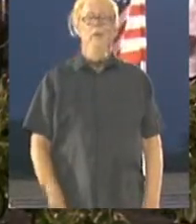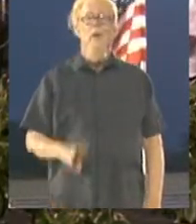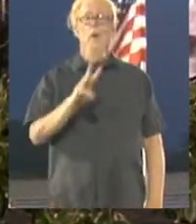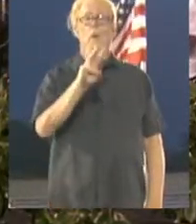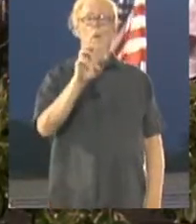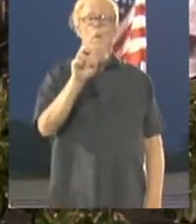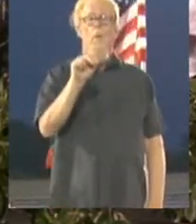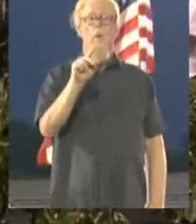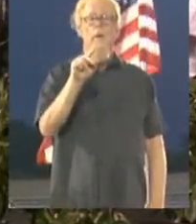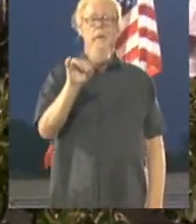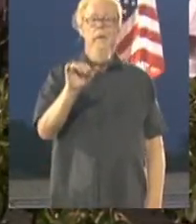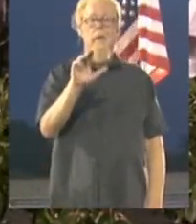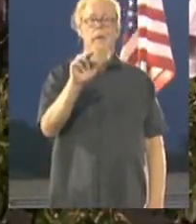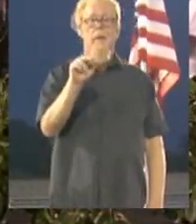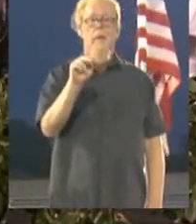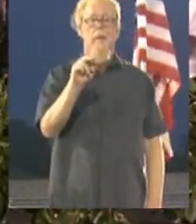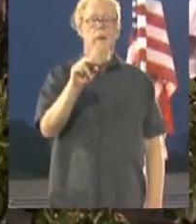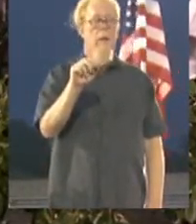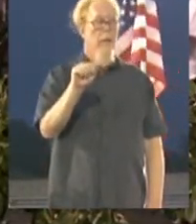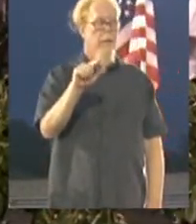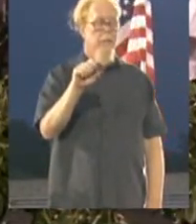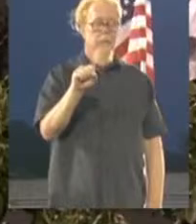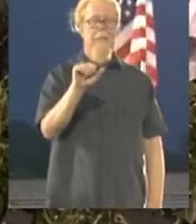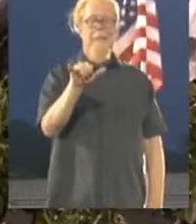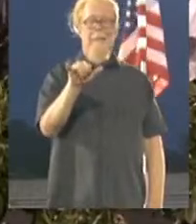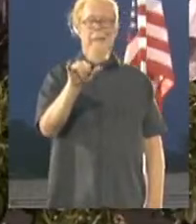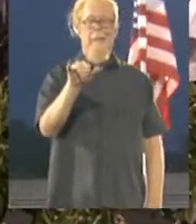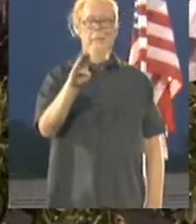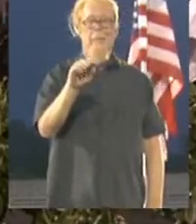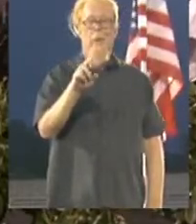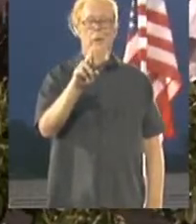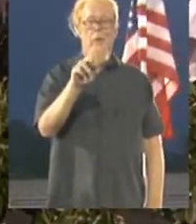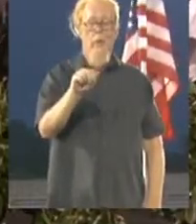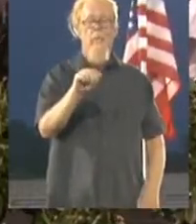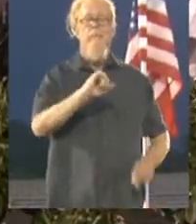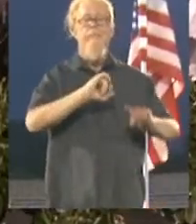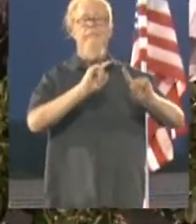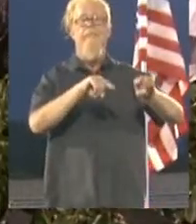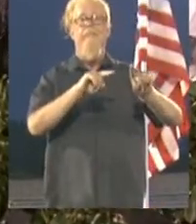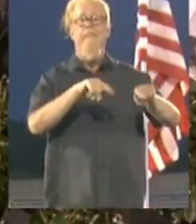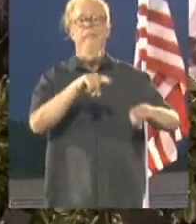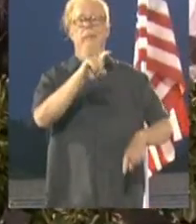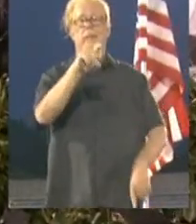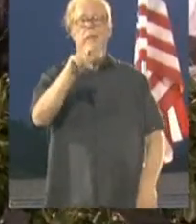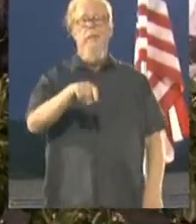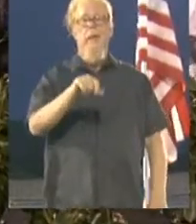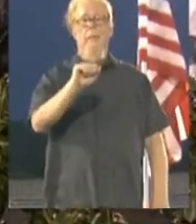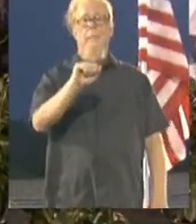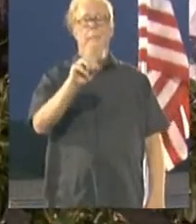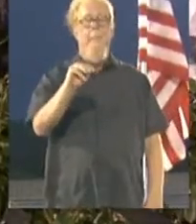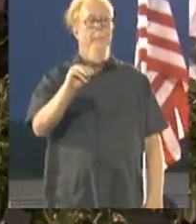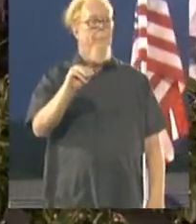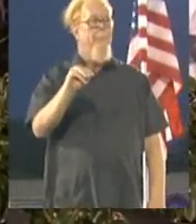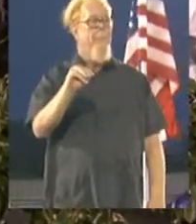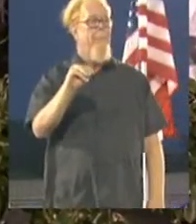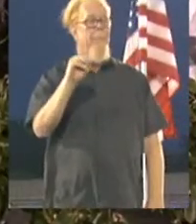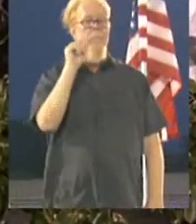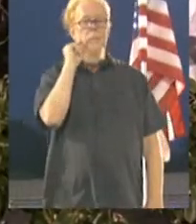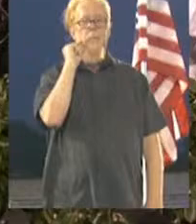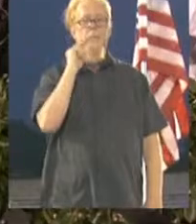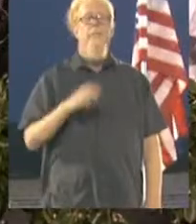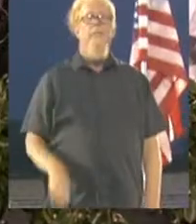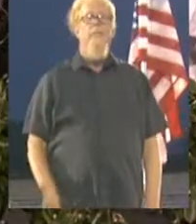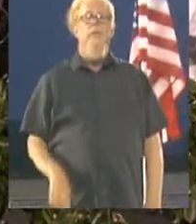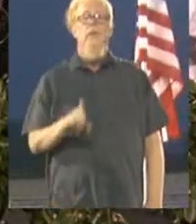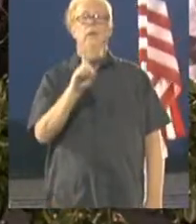G. Canales Ibarra will be attending Texas A&M University, San Antonio.